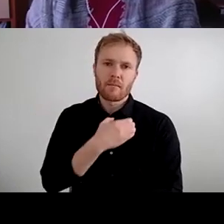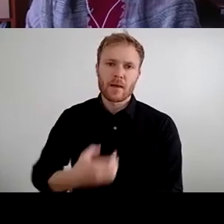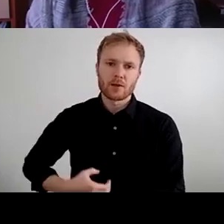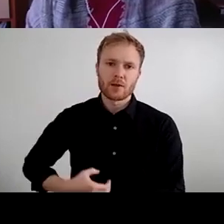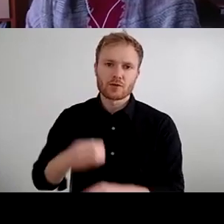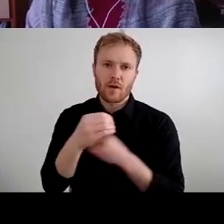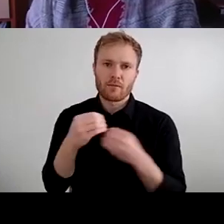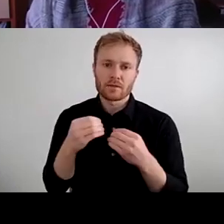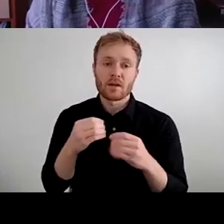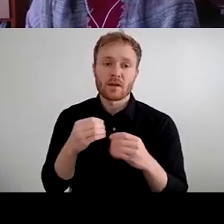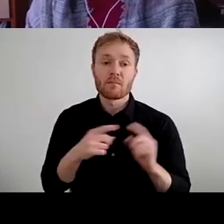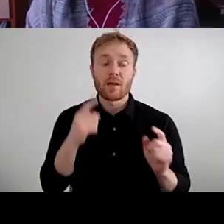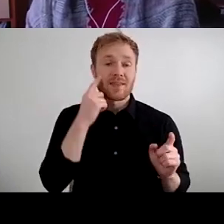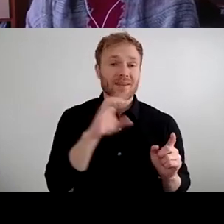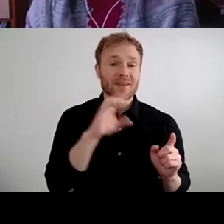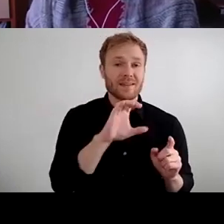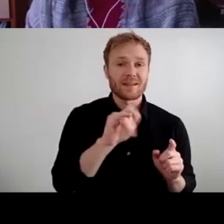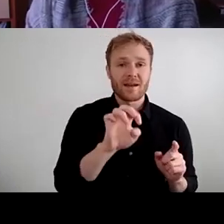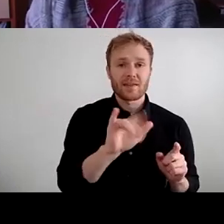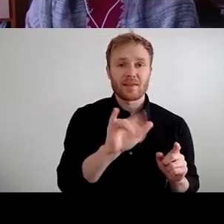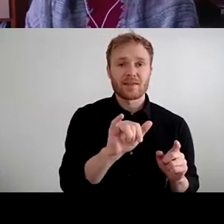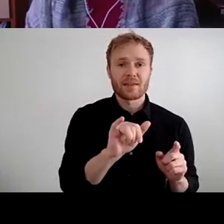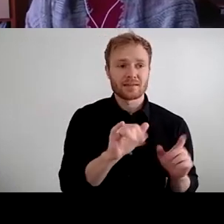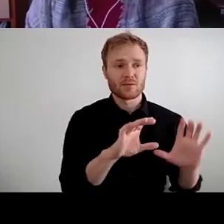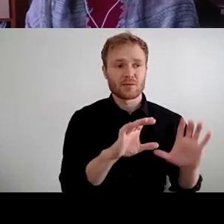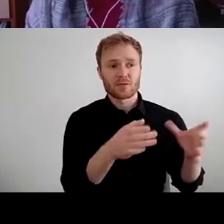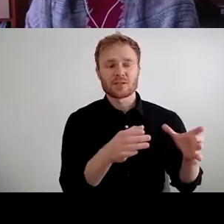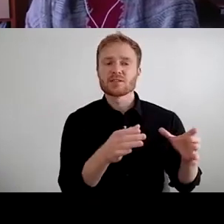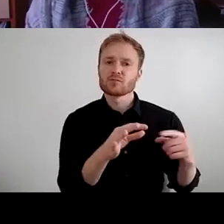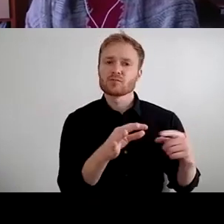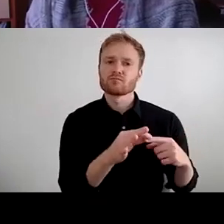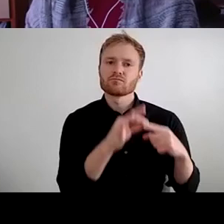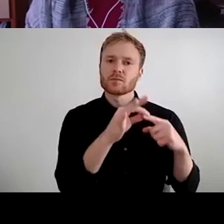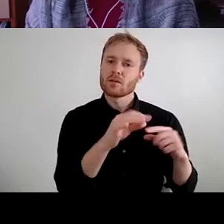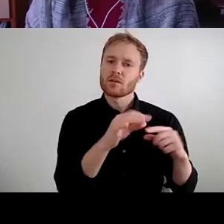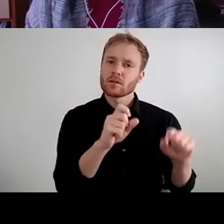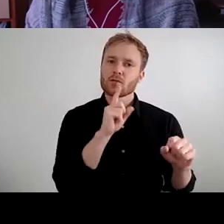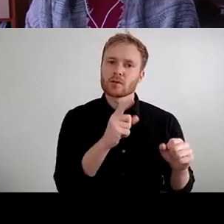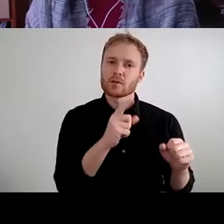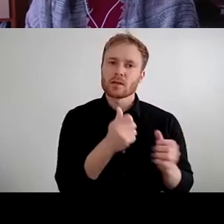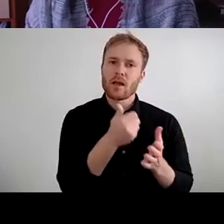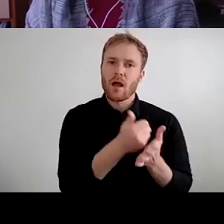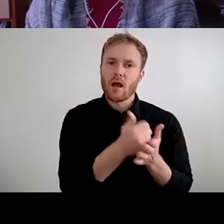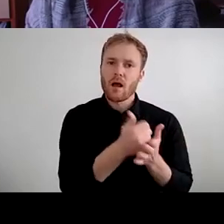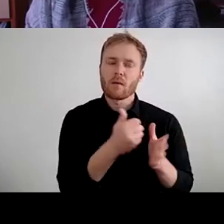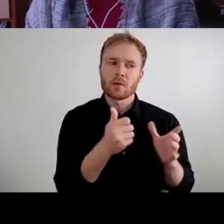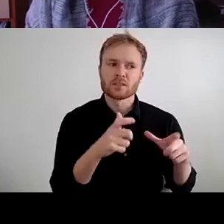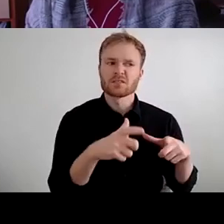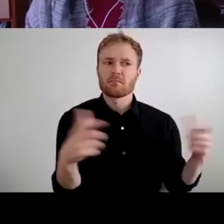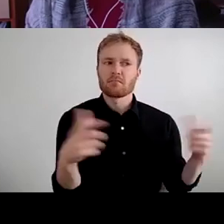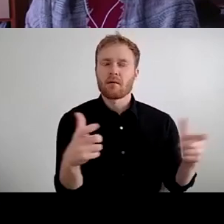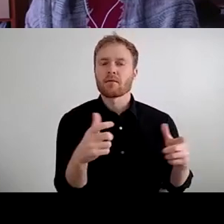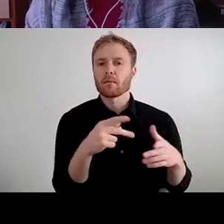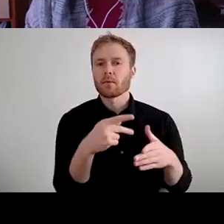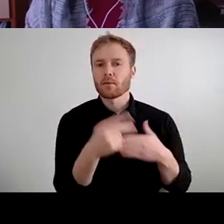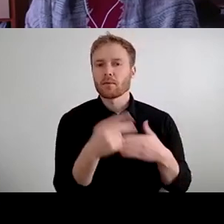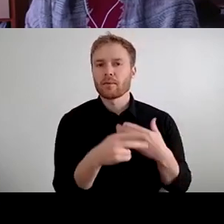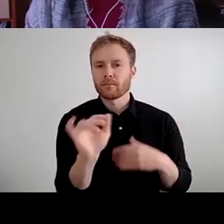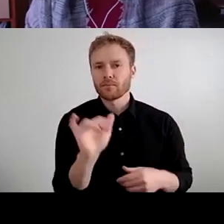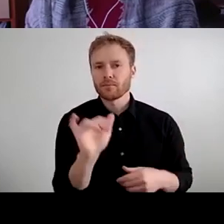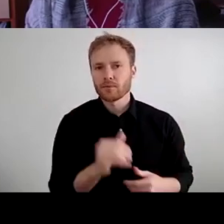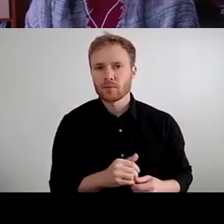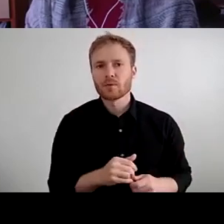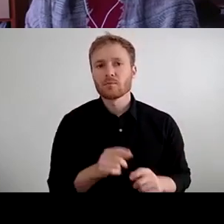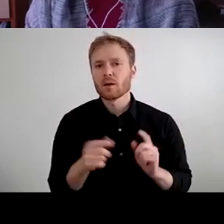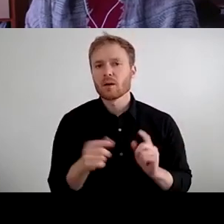Kathy's organization is uniquely positioned to really assist in expanding the program in addition. But I will absolutely follow up with